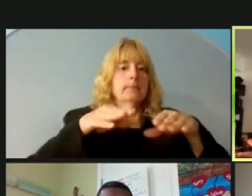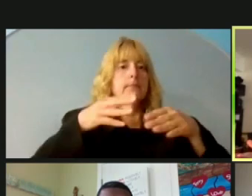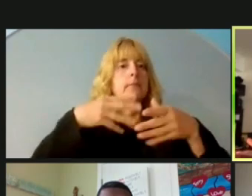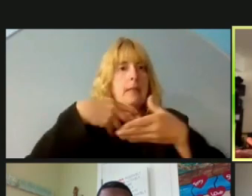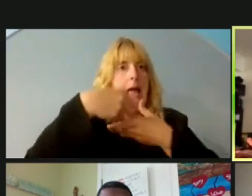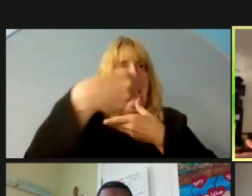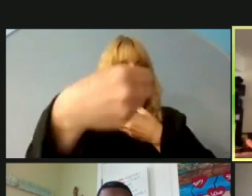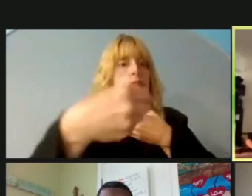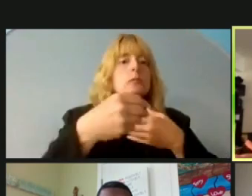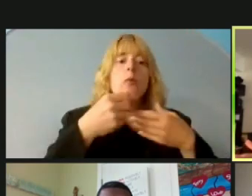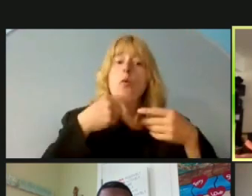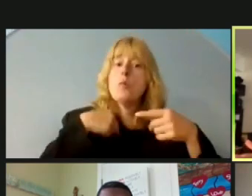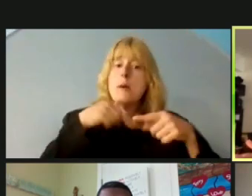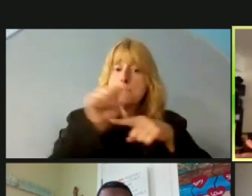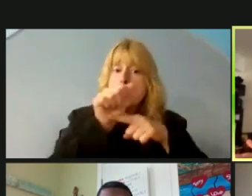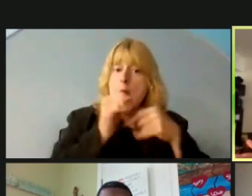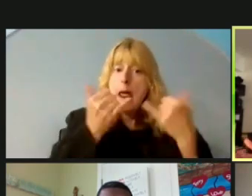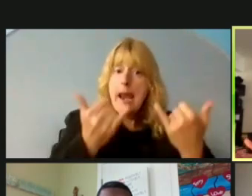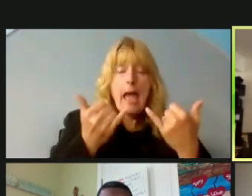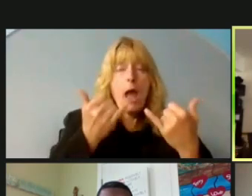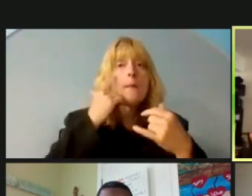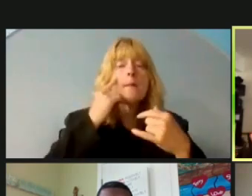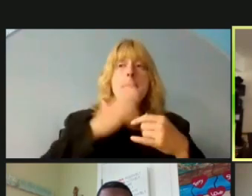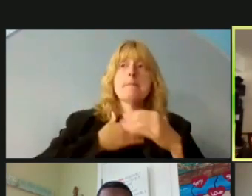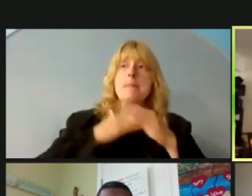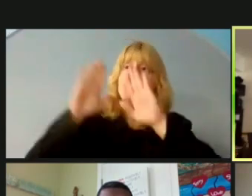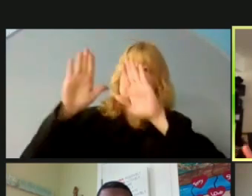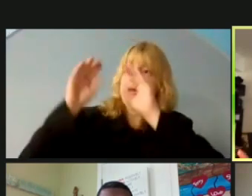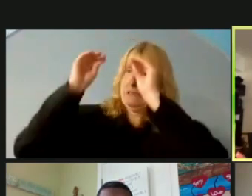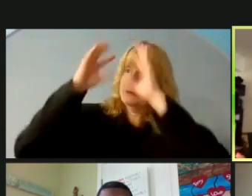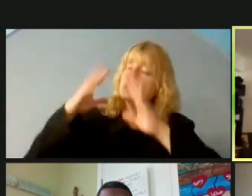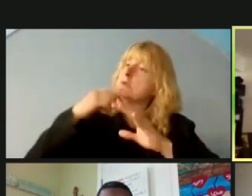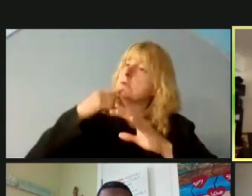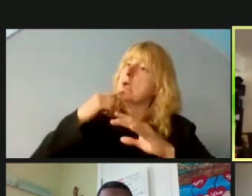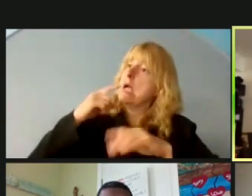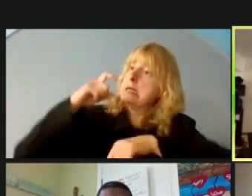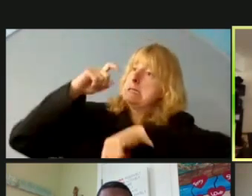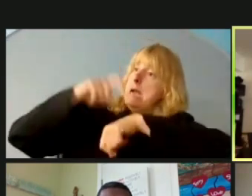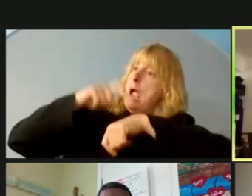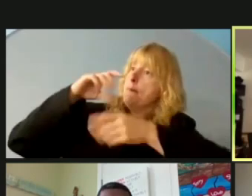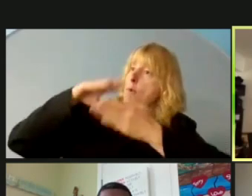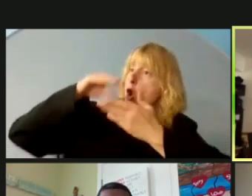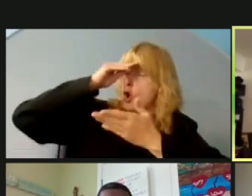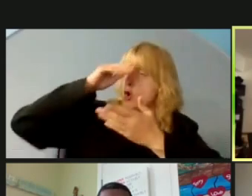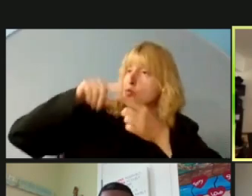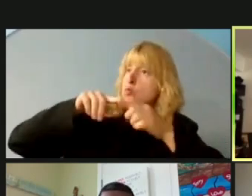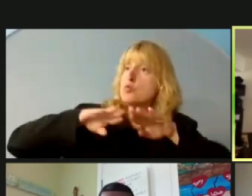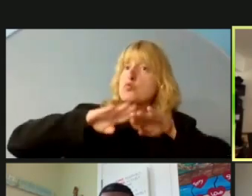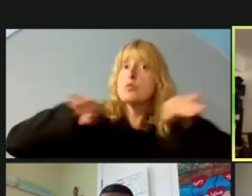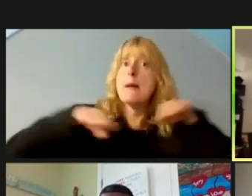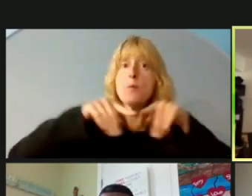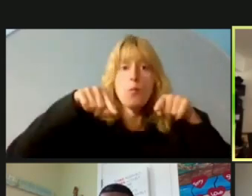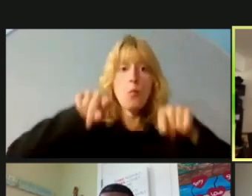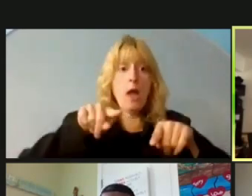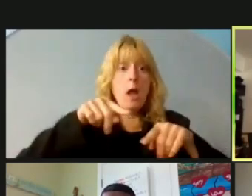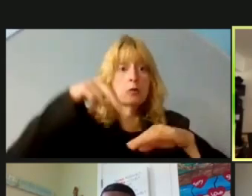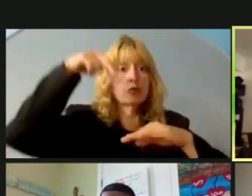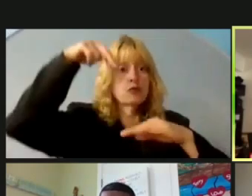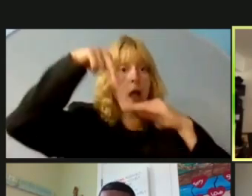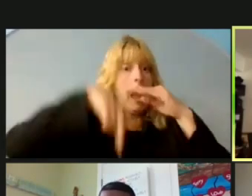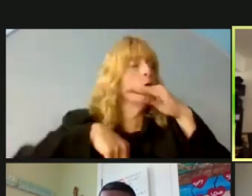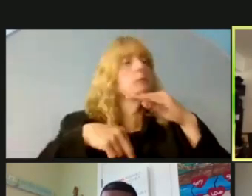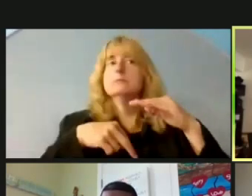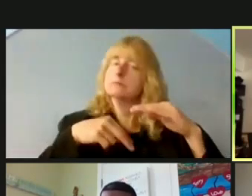teachers says, the time to learn to swim is not when we are drowning. It is not a good idea. So we